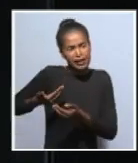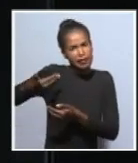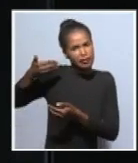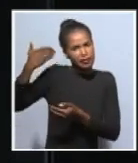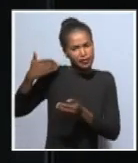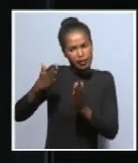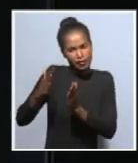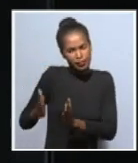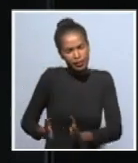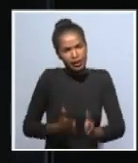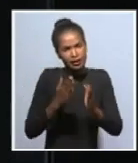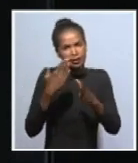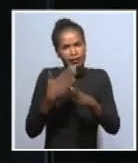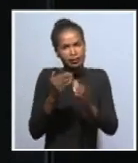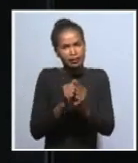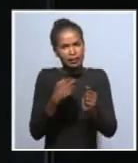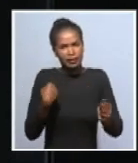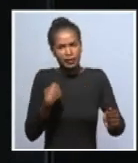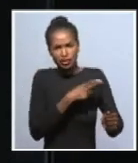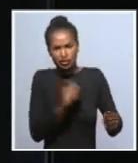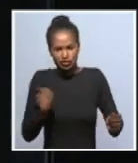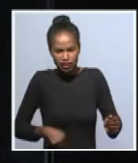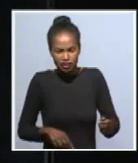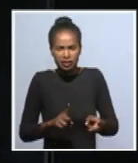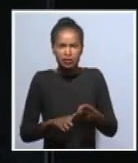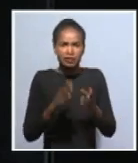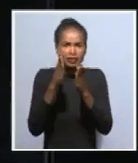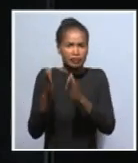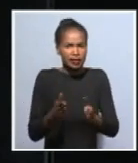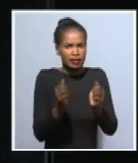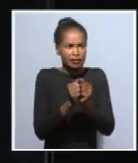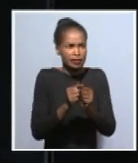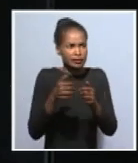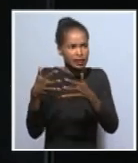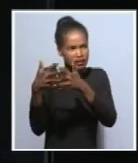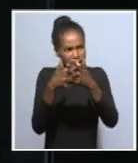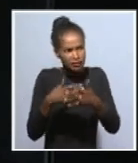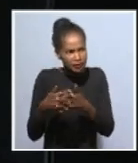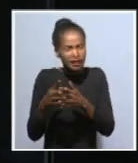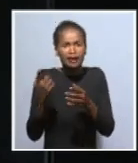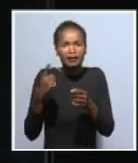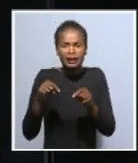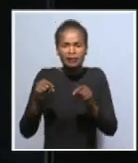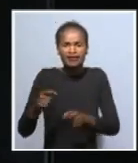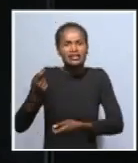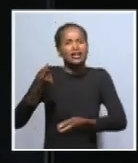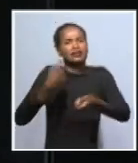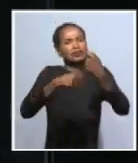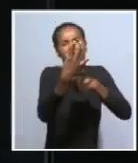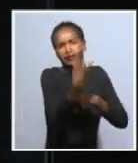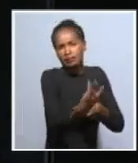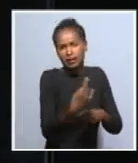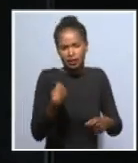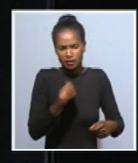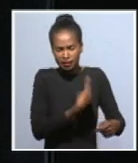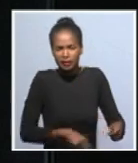the Chinese, with the Americans, but then do we have the stock to actually